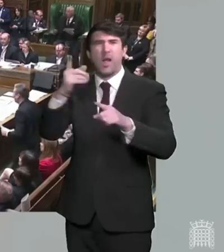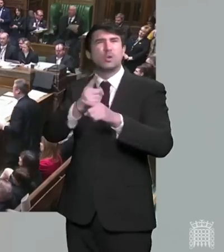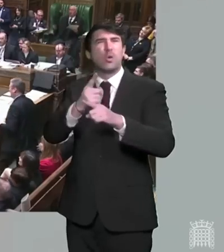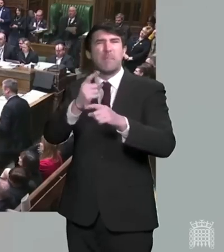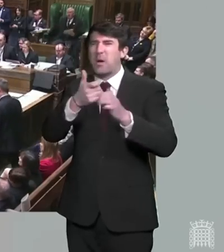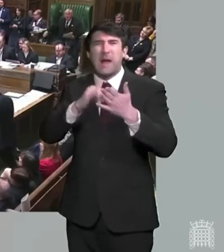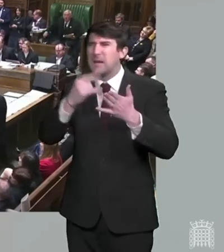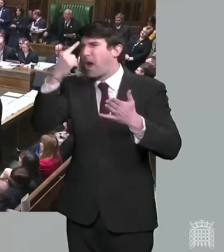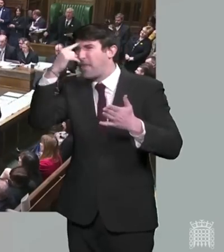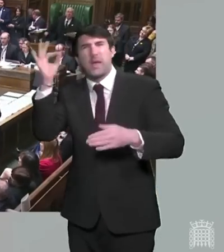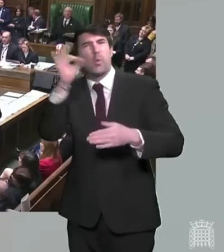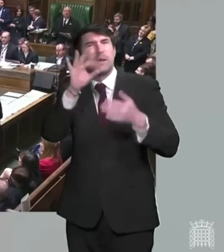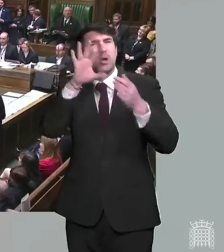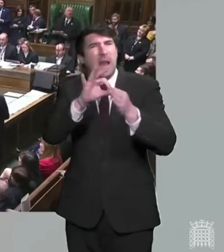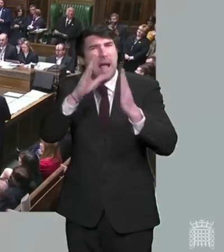Starmer.